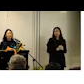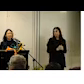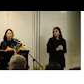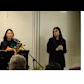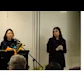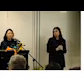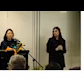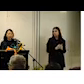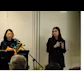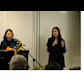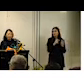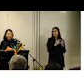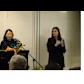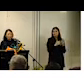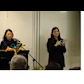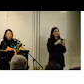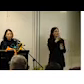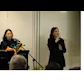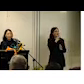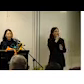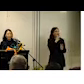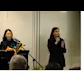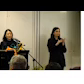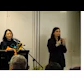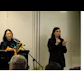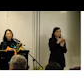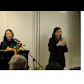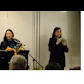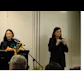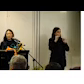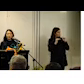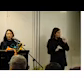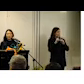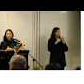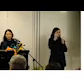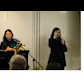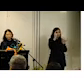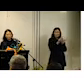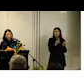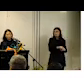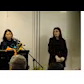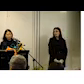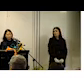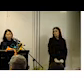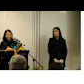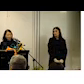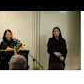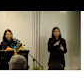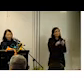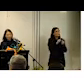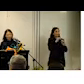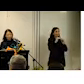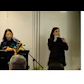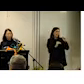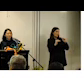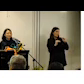by hyperexcitation of the brain due to imbalance of the excitatory and inhibitory system. And